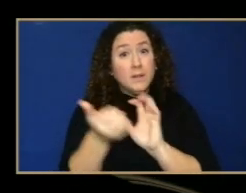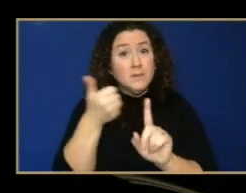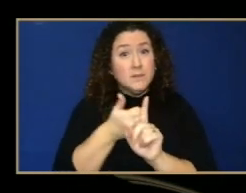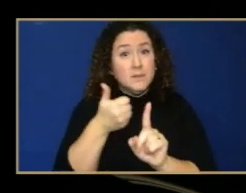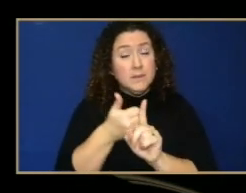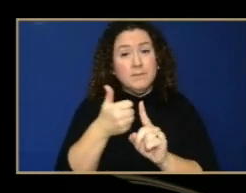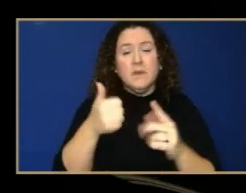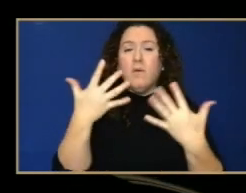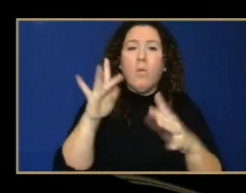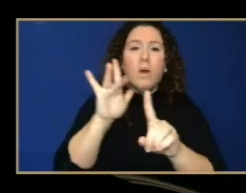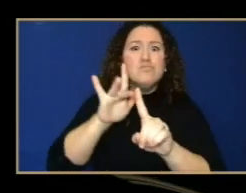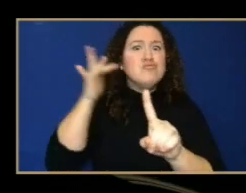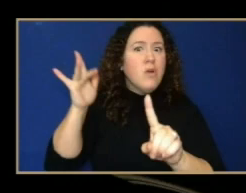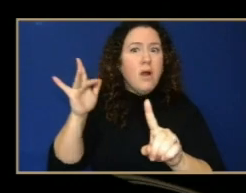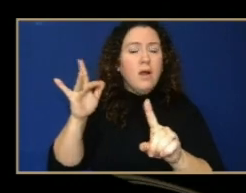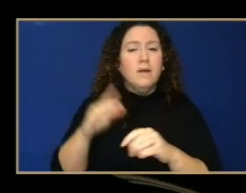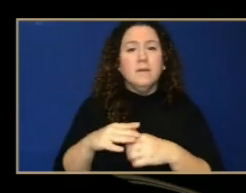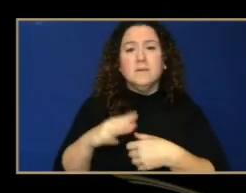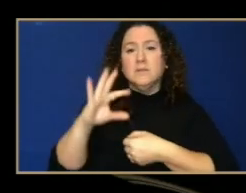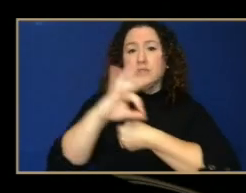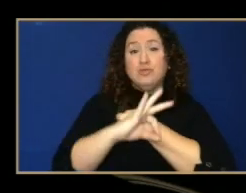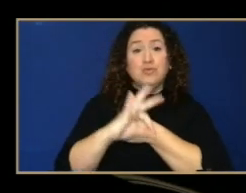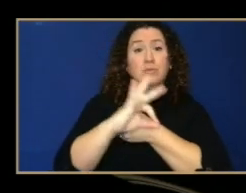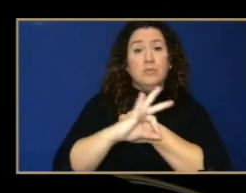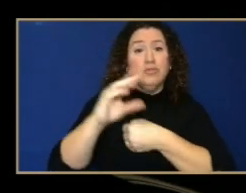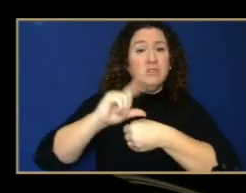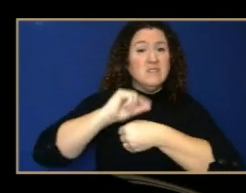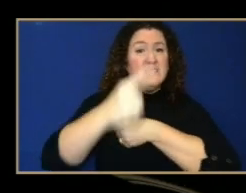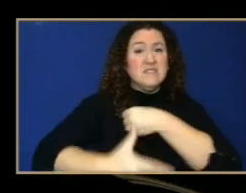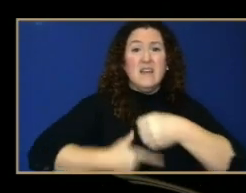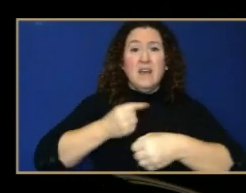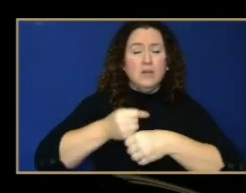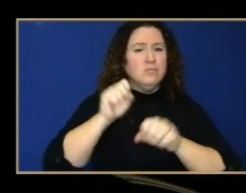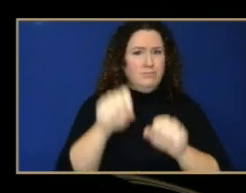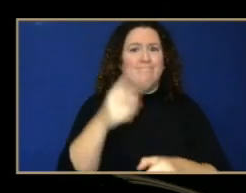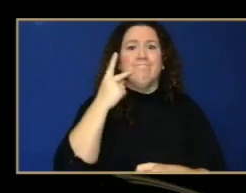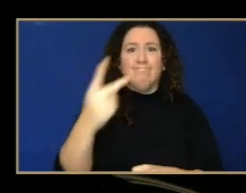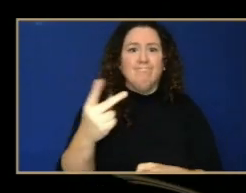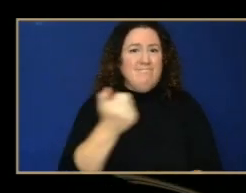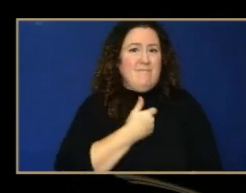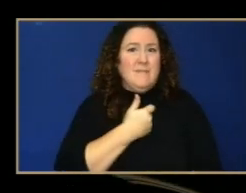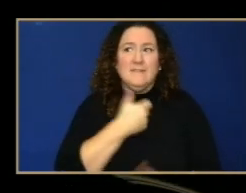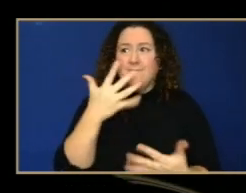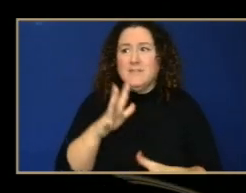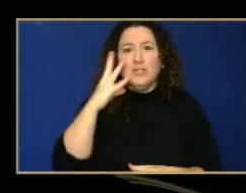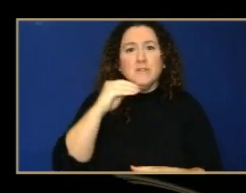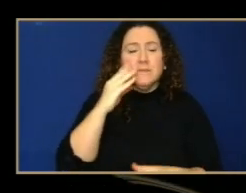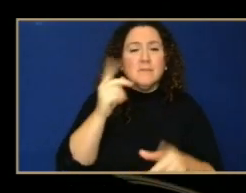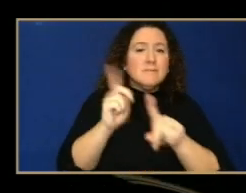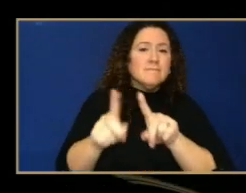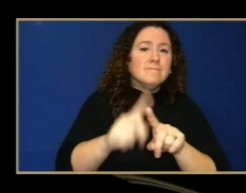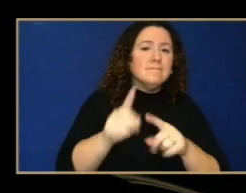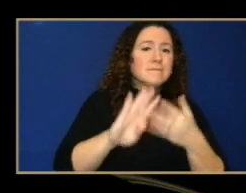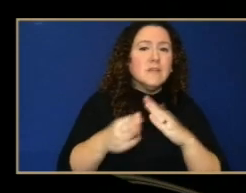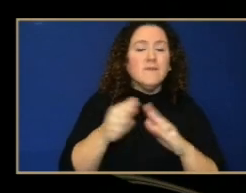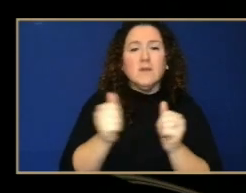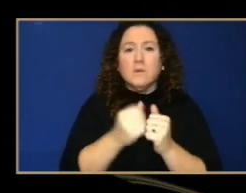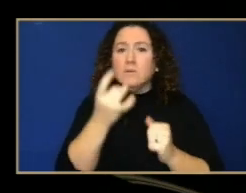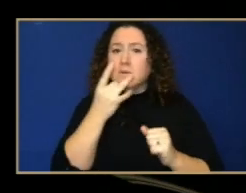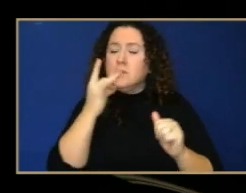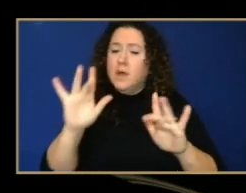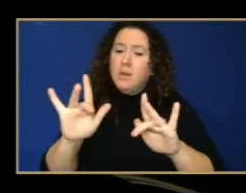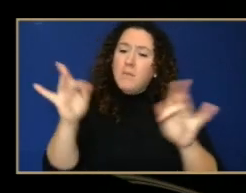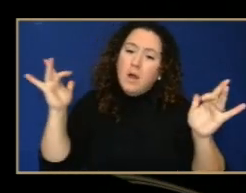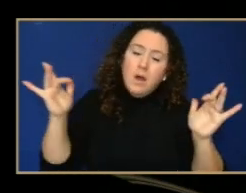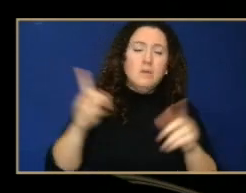in some very big cities with very bright lights in them, and we were still able to see the planets extremely well during these. You should be